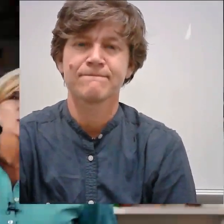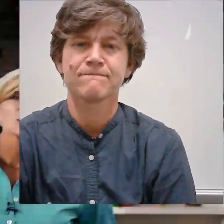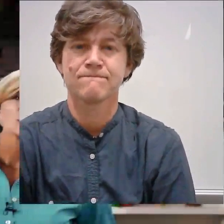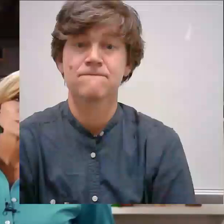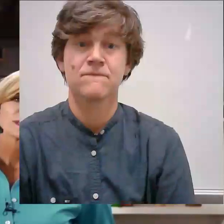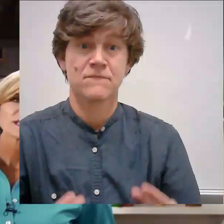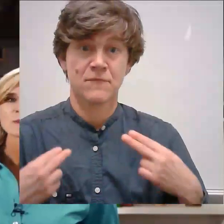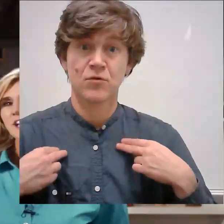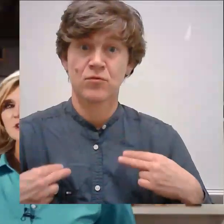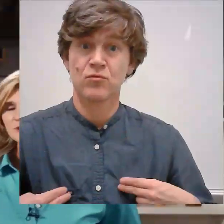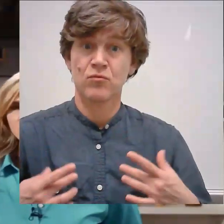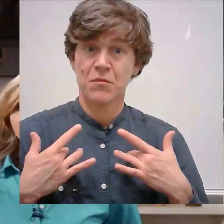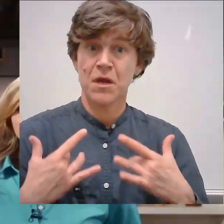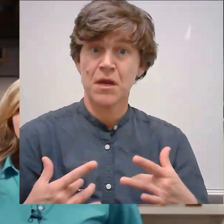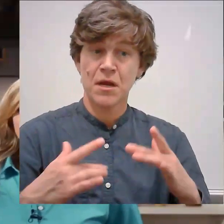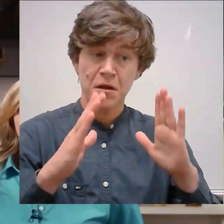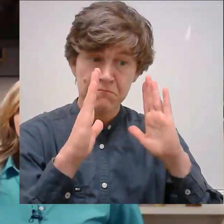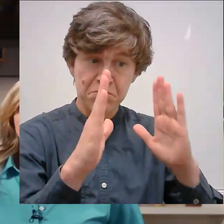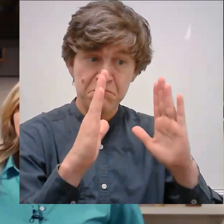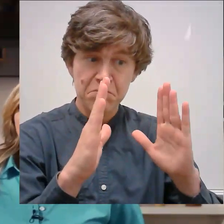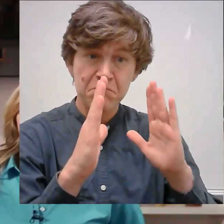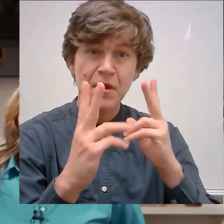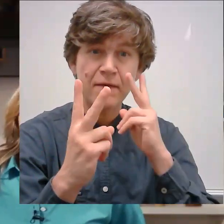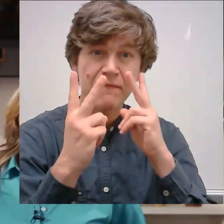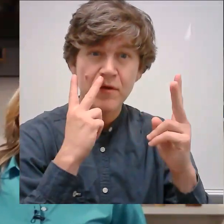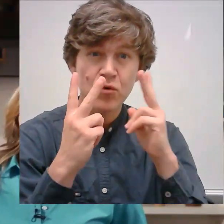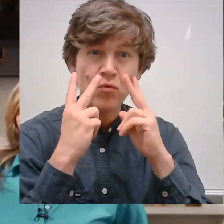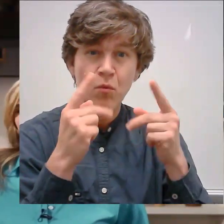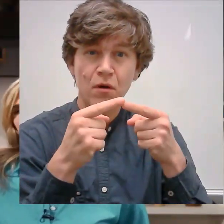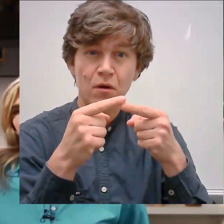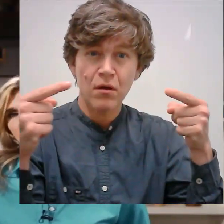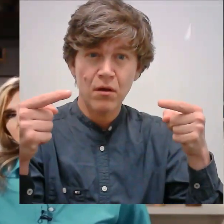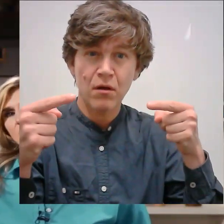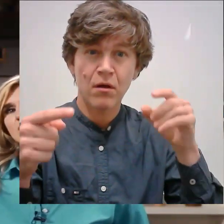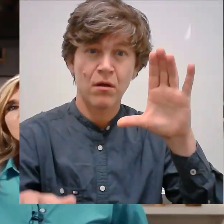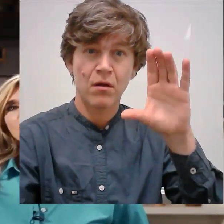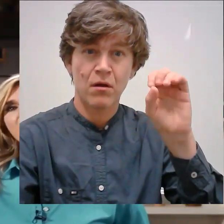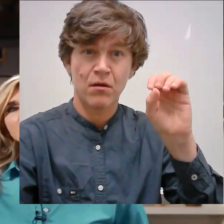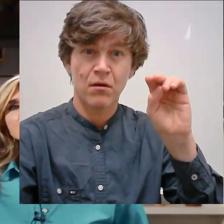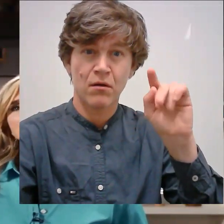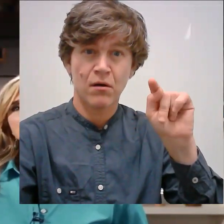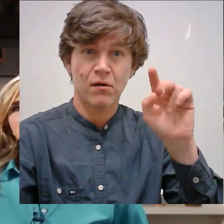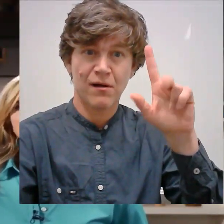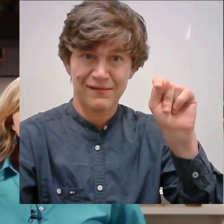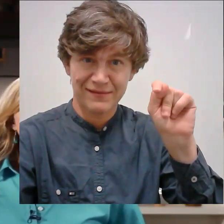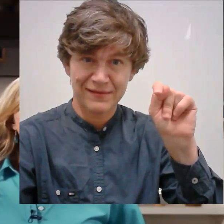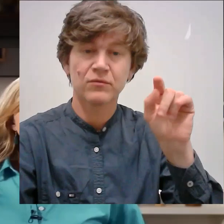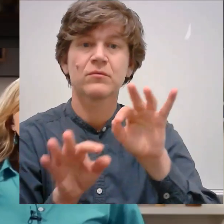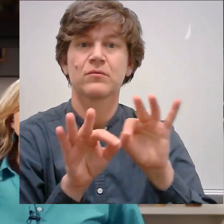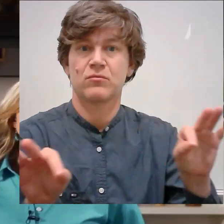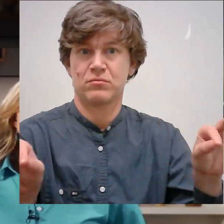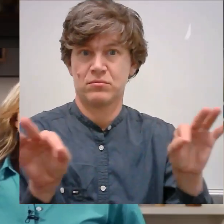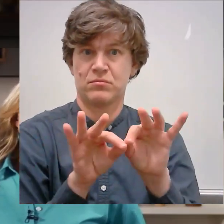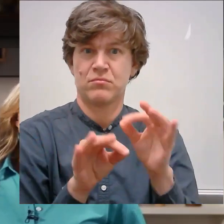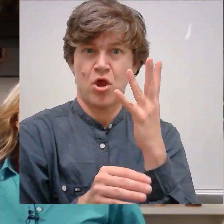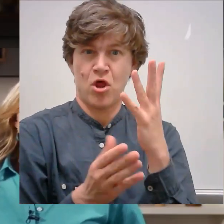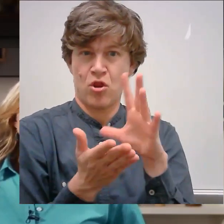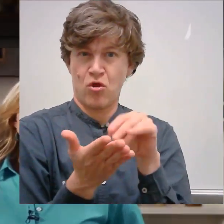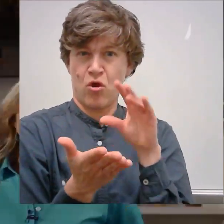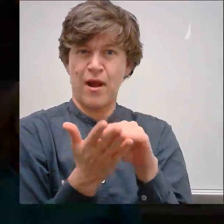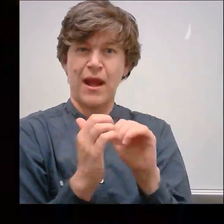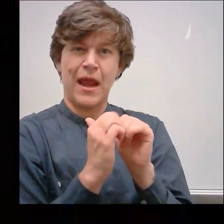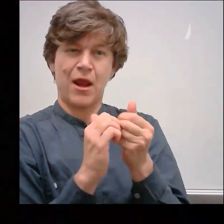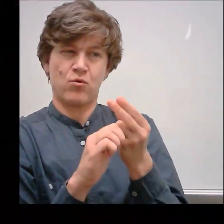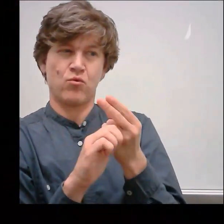Human beings pay attention to visual contrast and are drawn to it, so it's essential to learn how to use it to draw a viewer into an invented